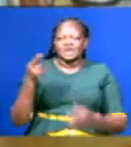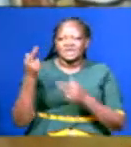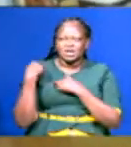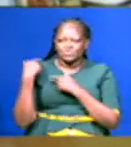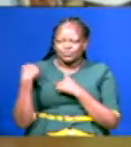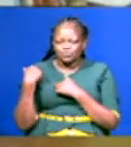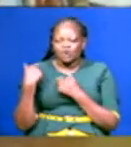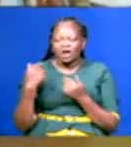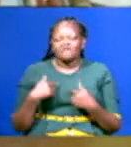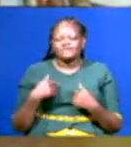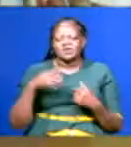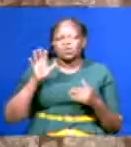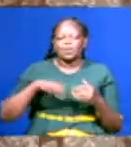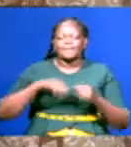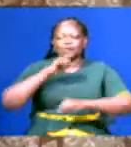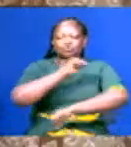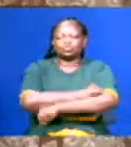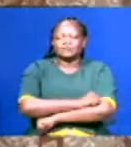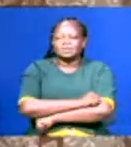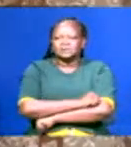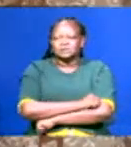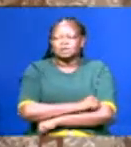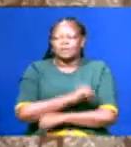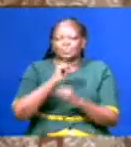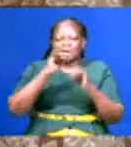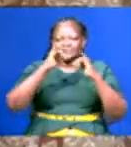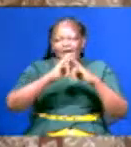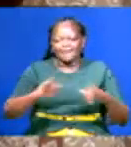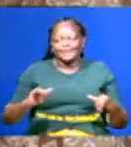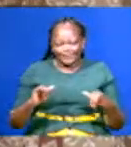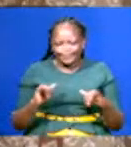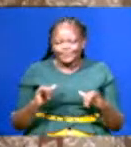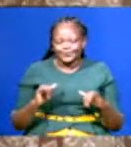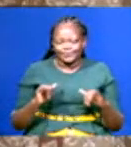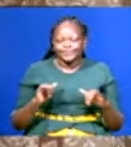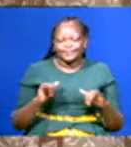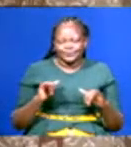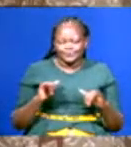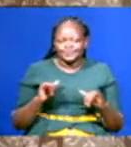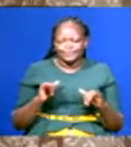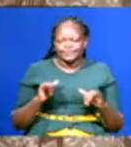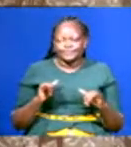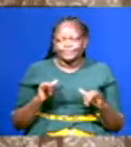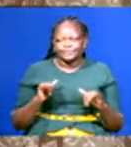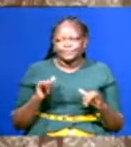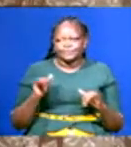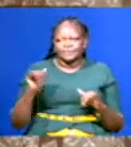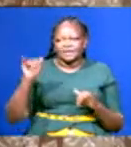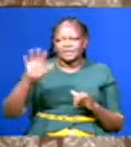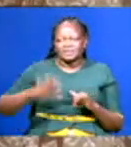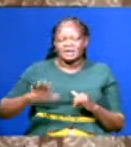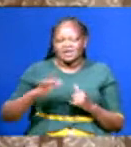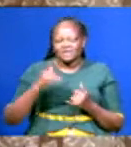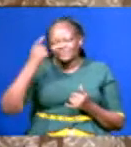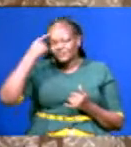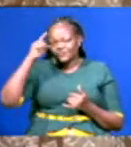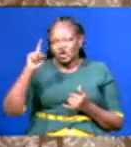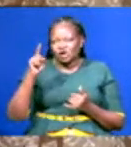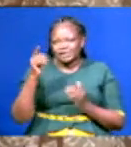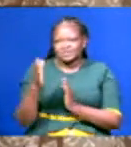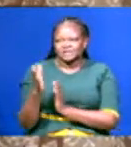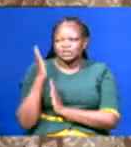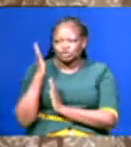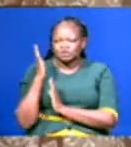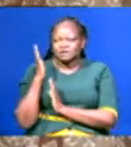It's where they can have a camp, a women camp within a base. For security